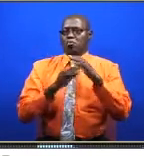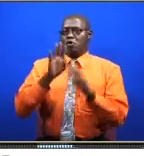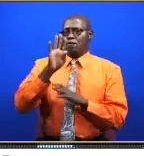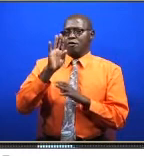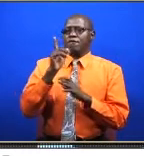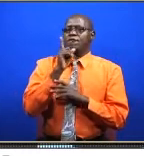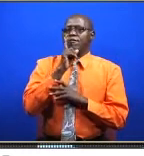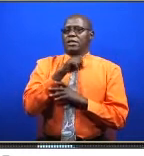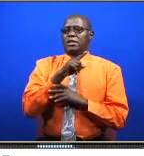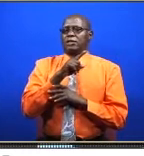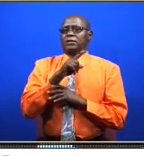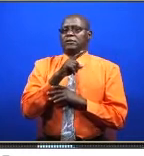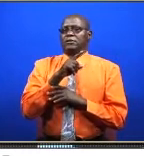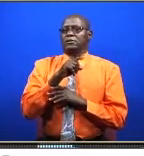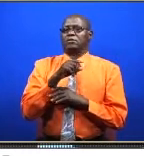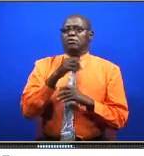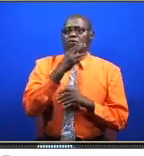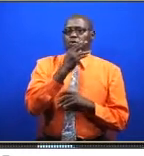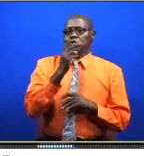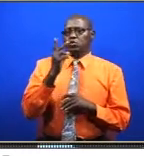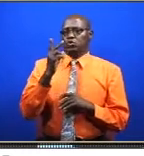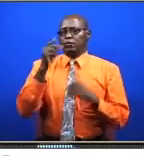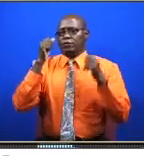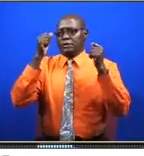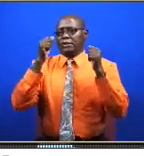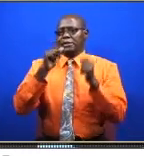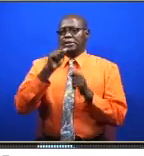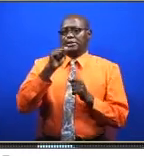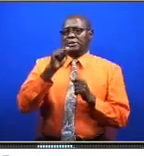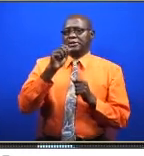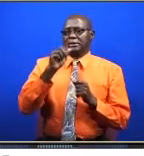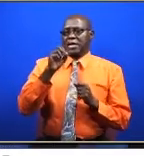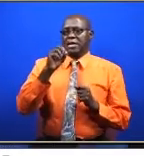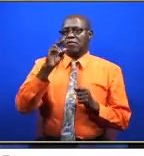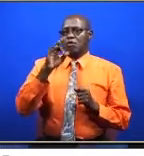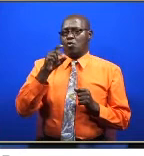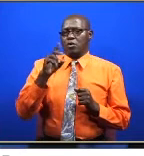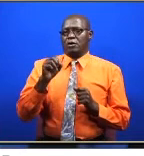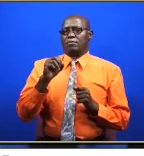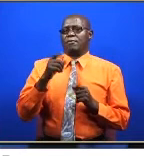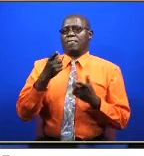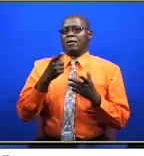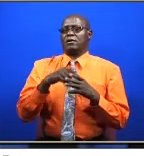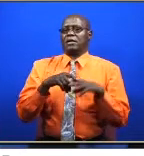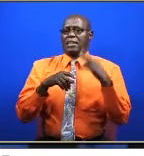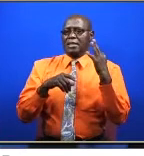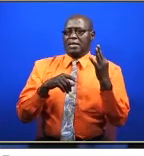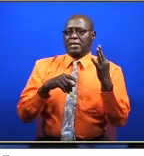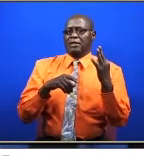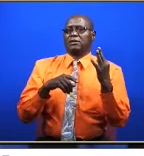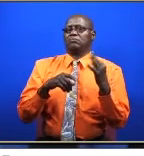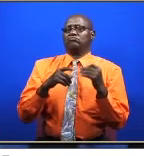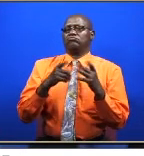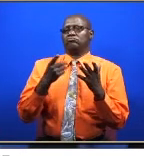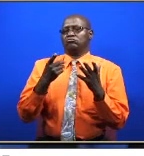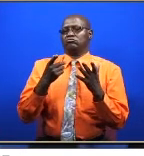to a thrilling 4-2 victory at Stamford Bridge. The victory ends a run of three straight defeats in the